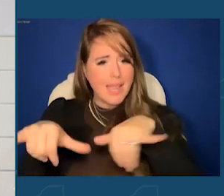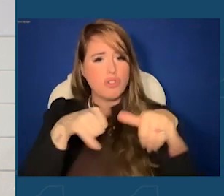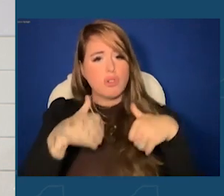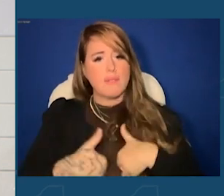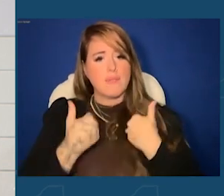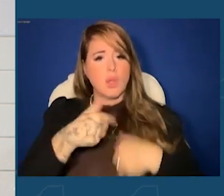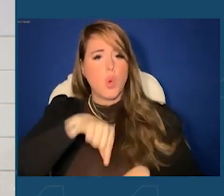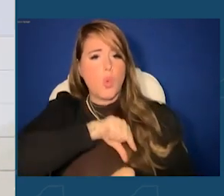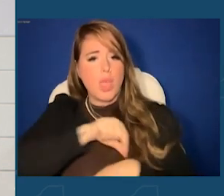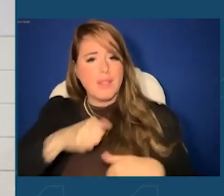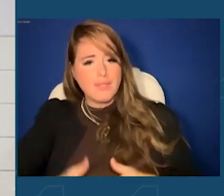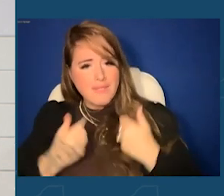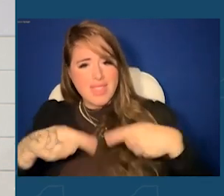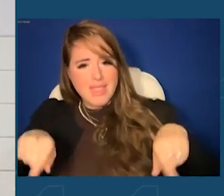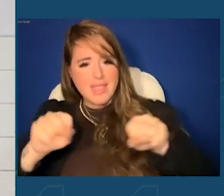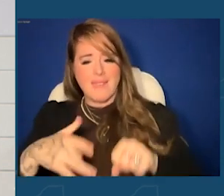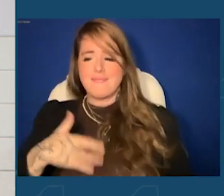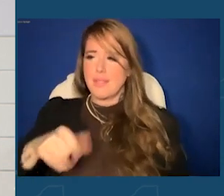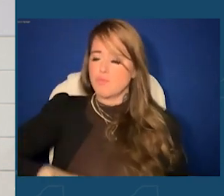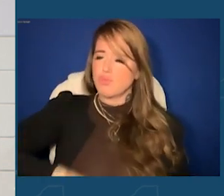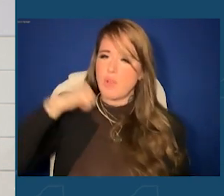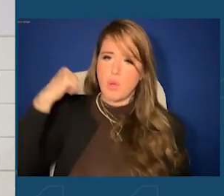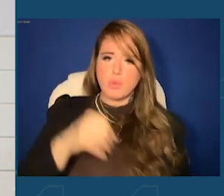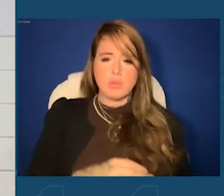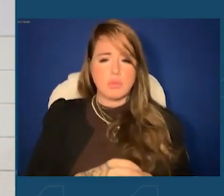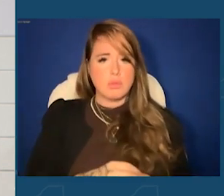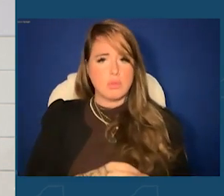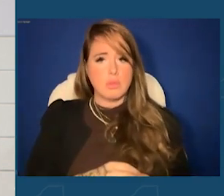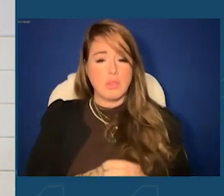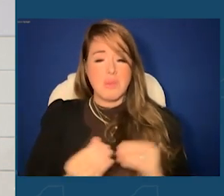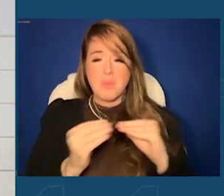life that they can be proud of. But more than that,